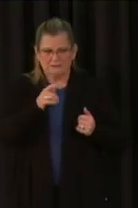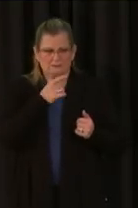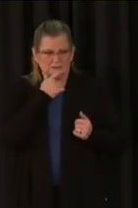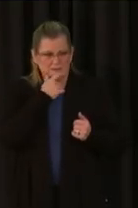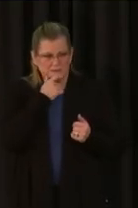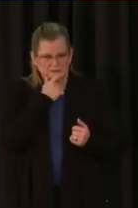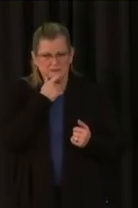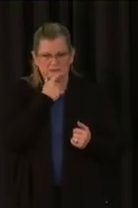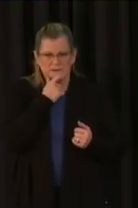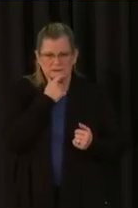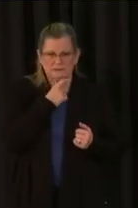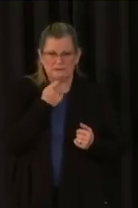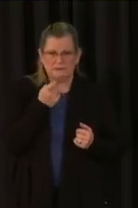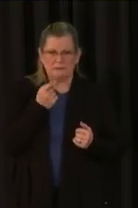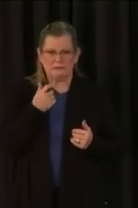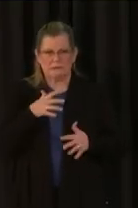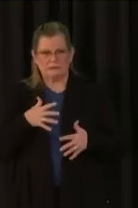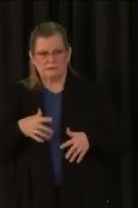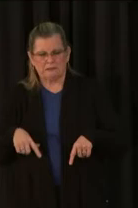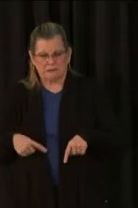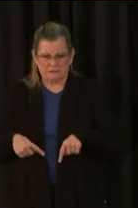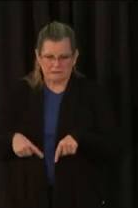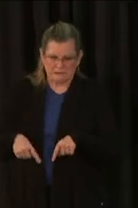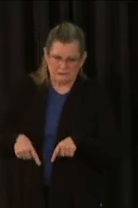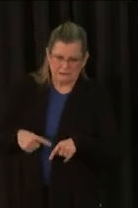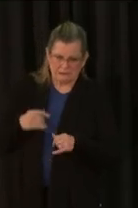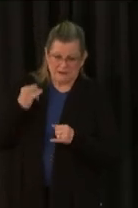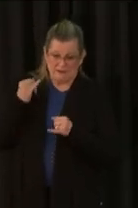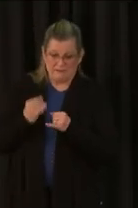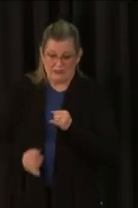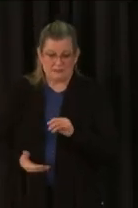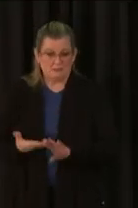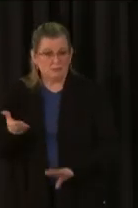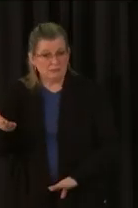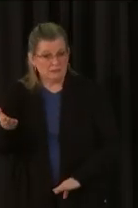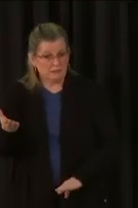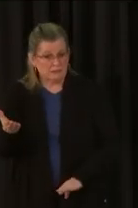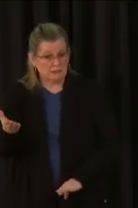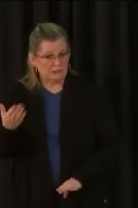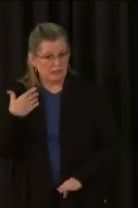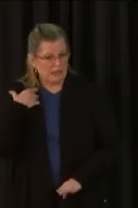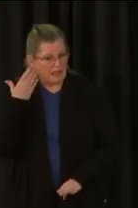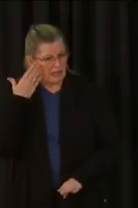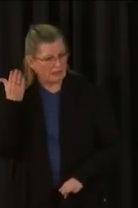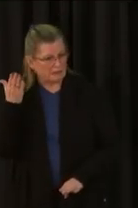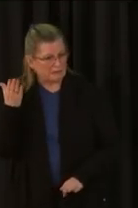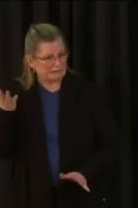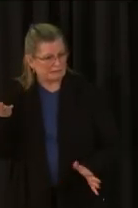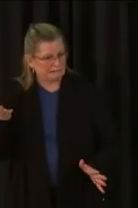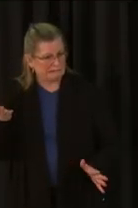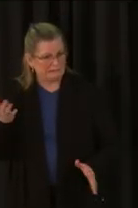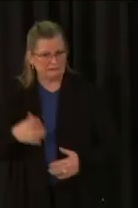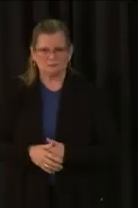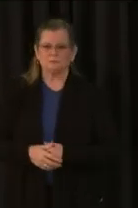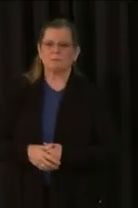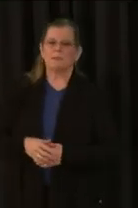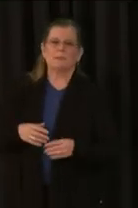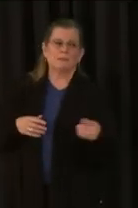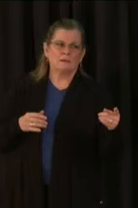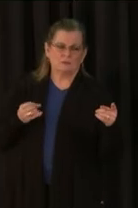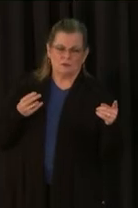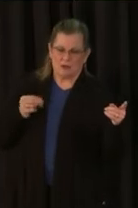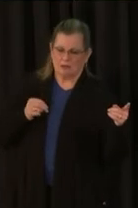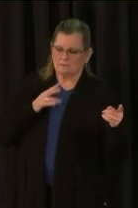have hesitated to sort of put the final, dot on it and cross the T's. And I think that actually aligns